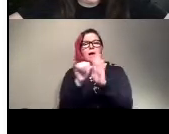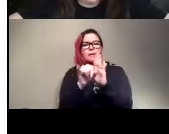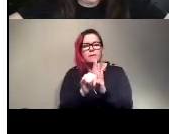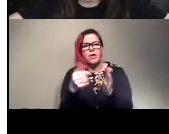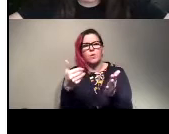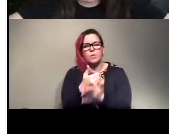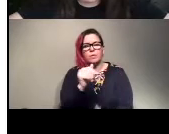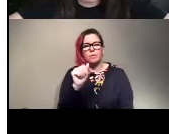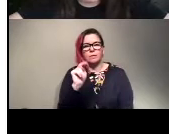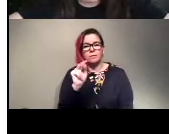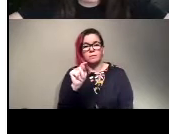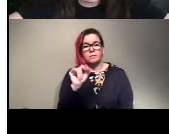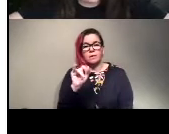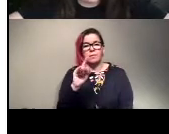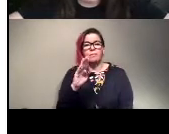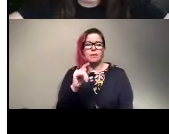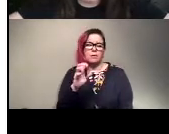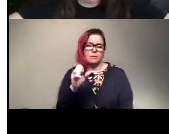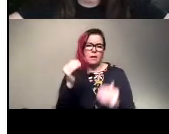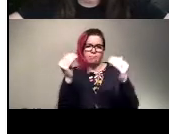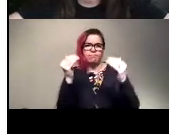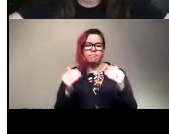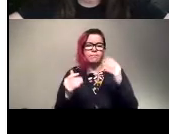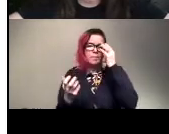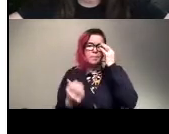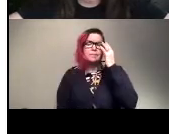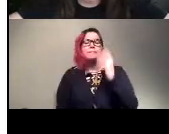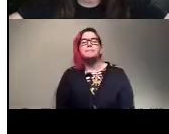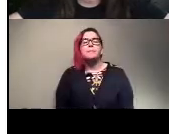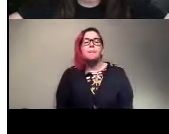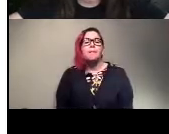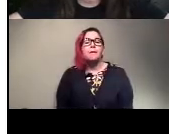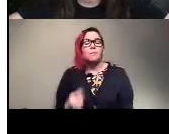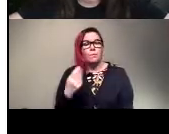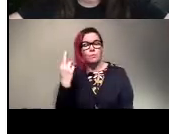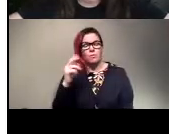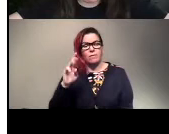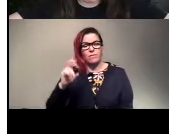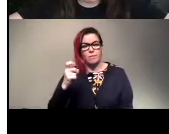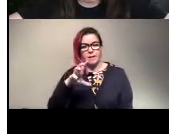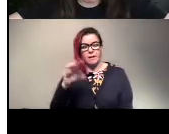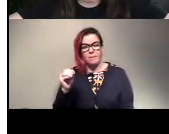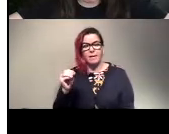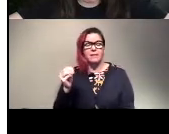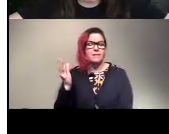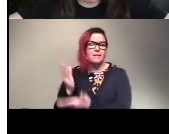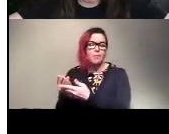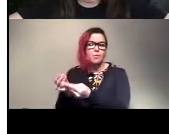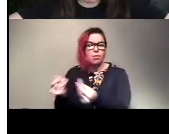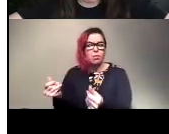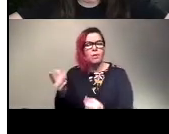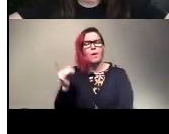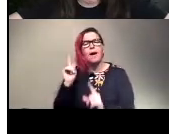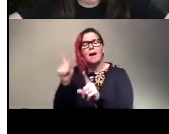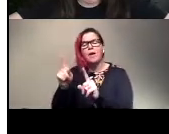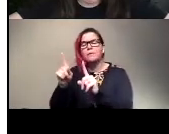antibiotic. And like I said, we think, so one reason that a lot of pharmaceutical companies have stopped this is that when they go out and sample,